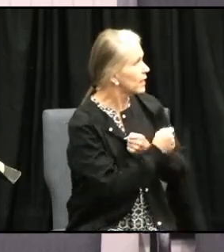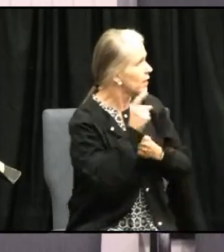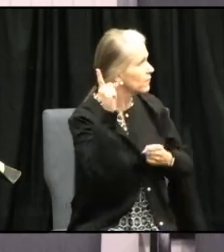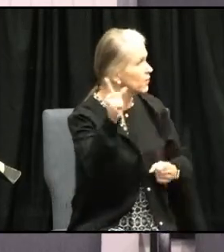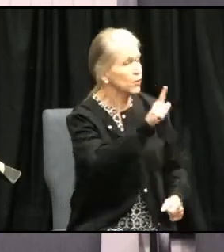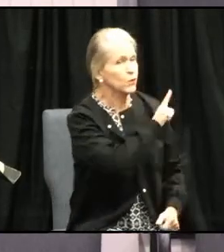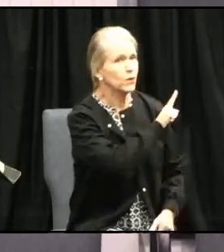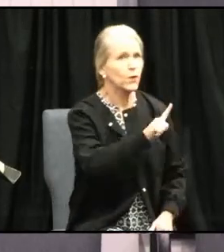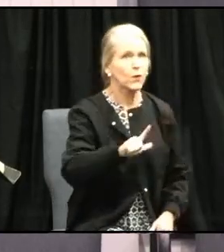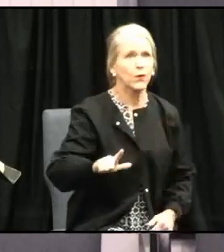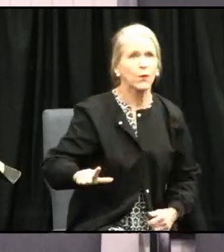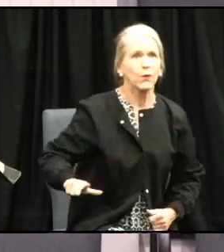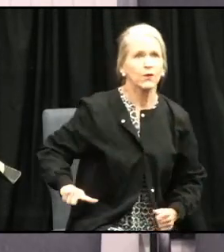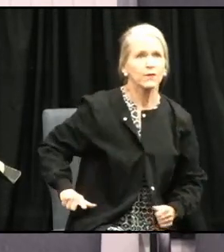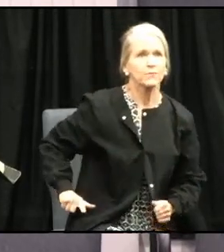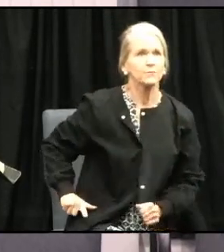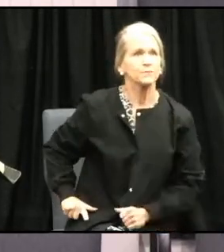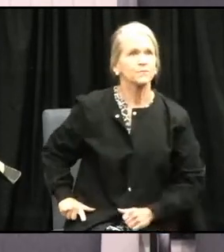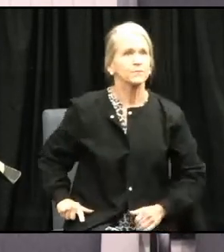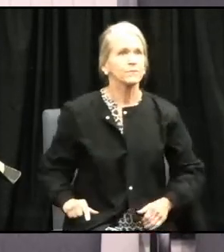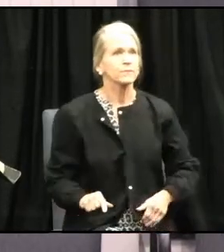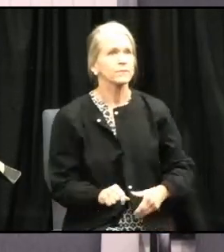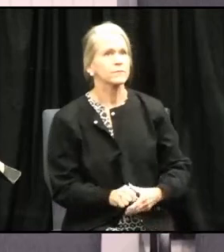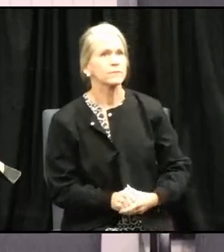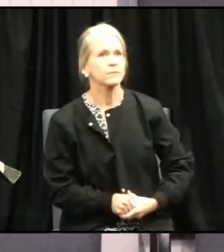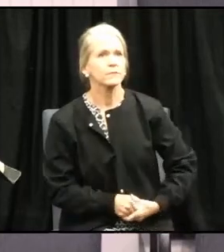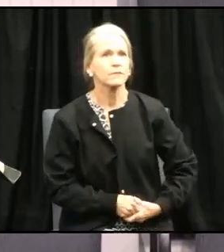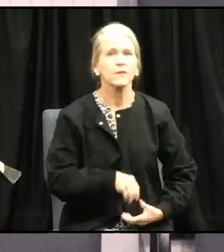I love you, Lord,